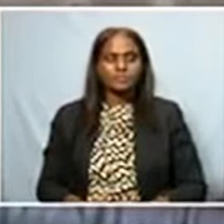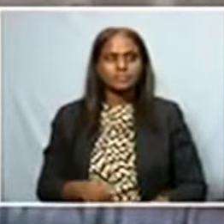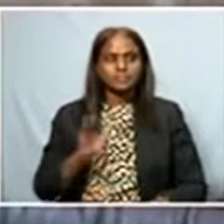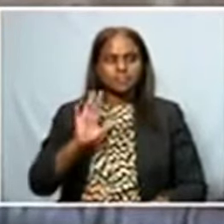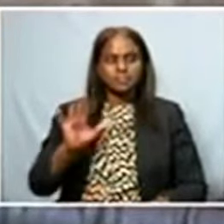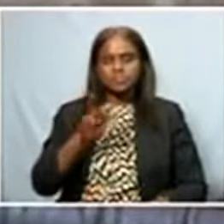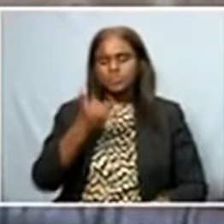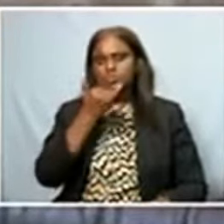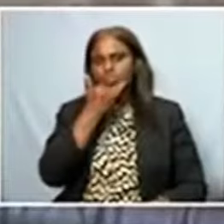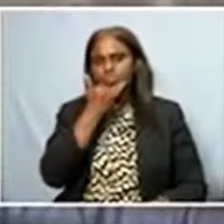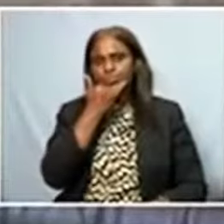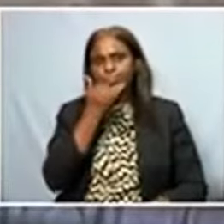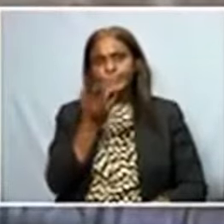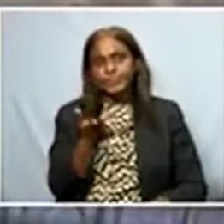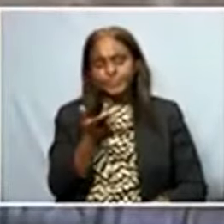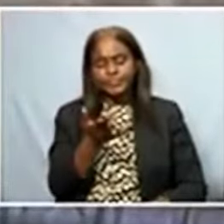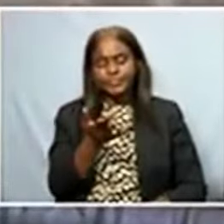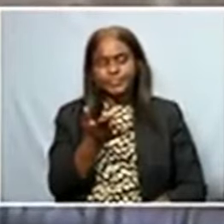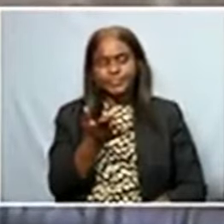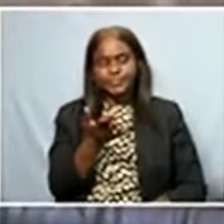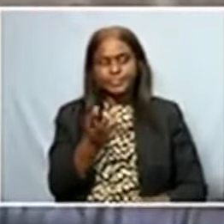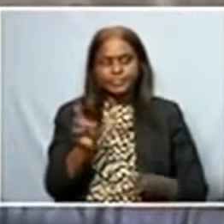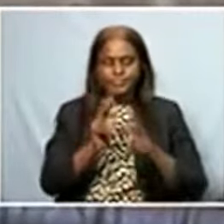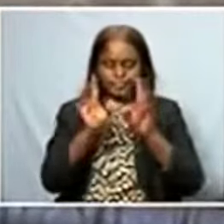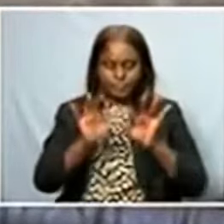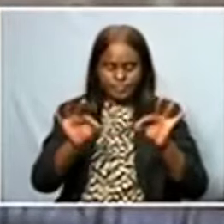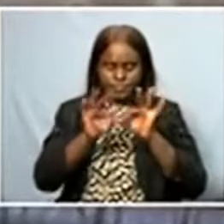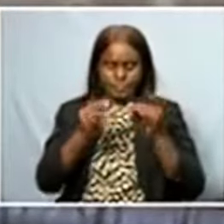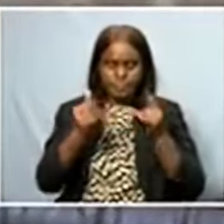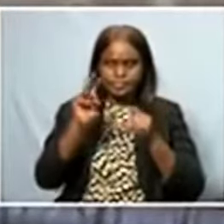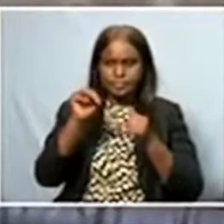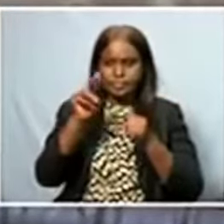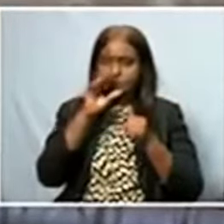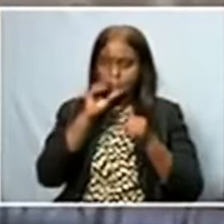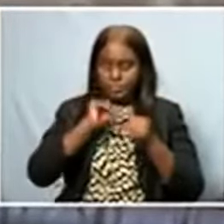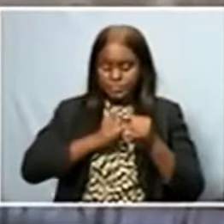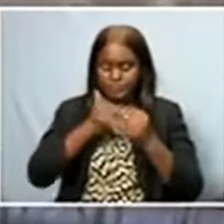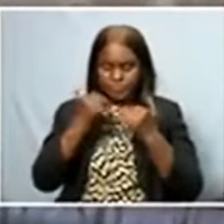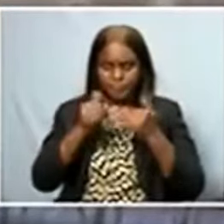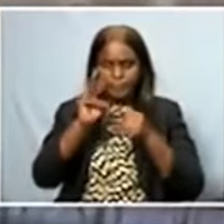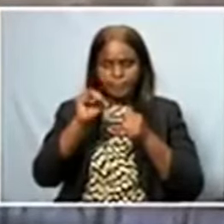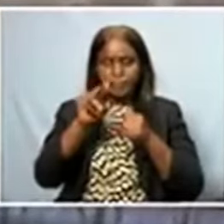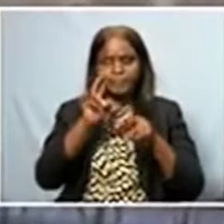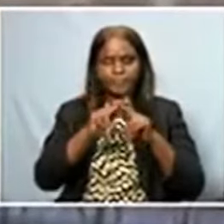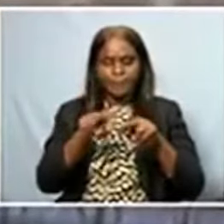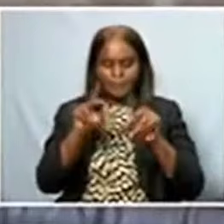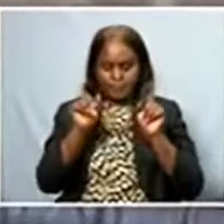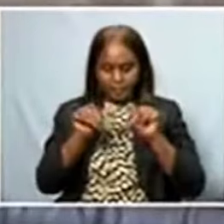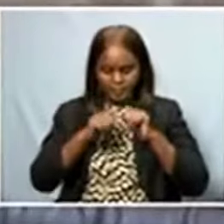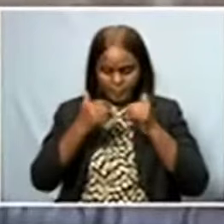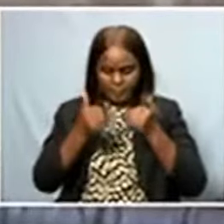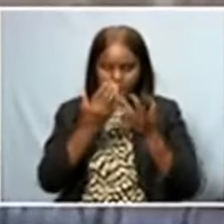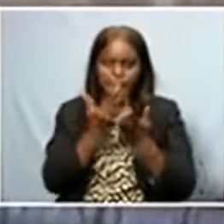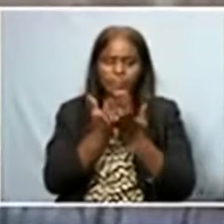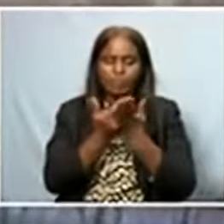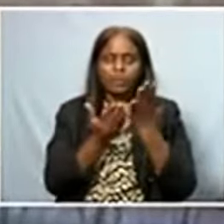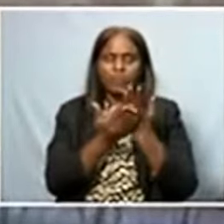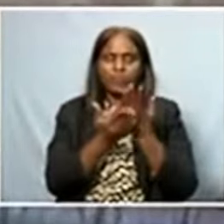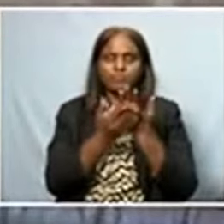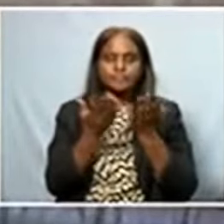mischief. So it's very important, Mr. Speaker, even as we, Mr. Chairperson, even as we recommend this